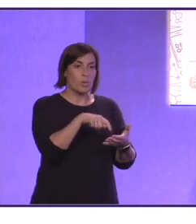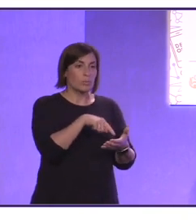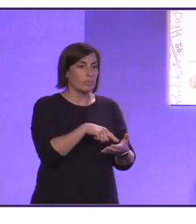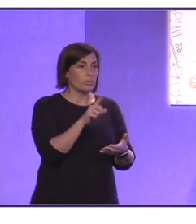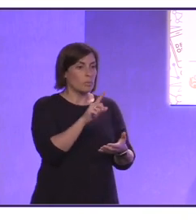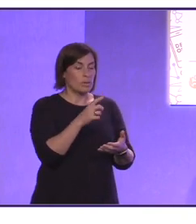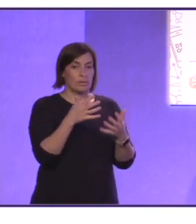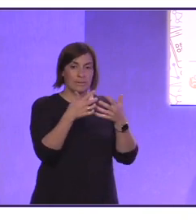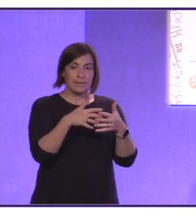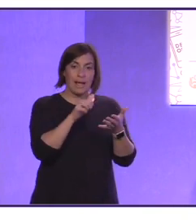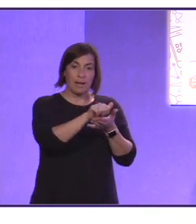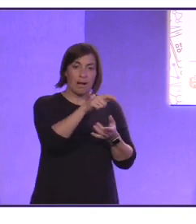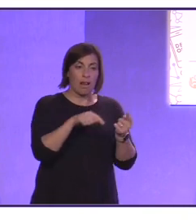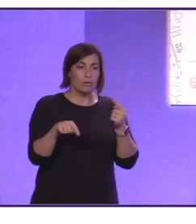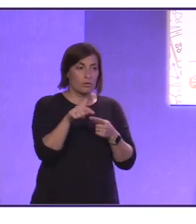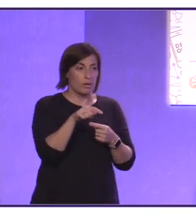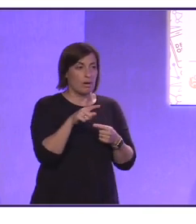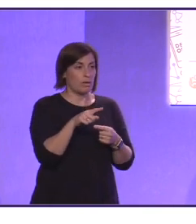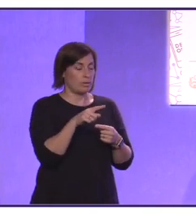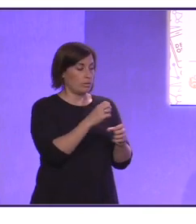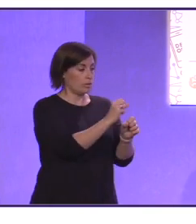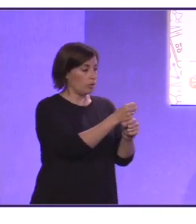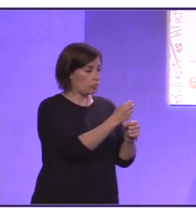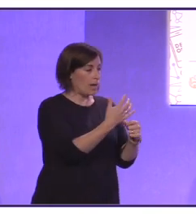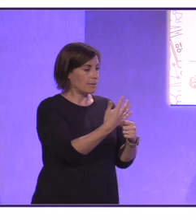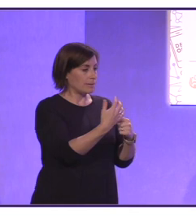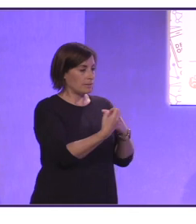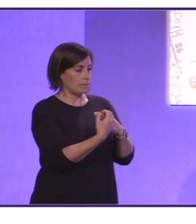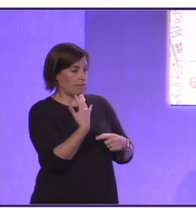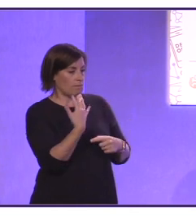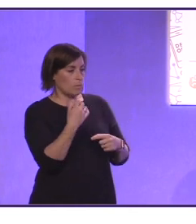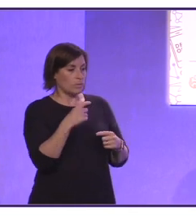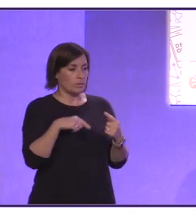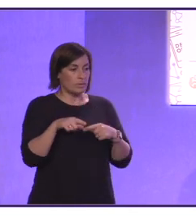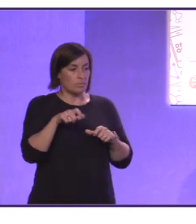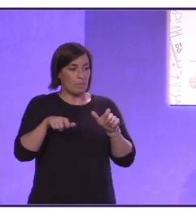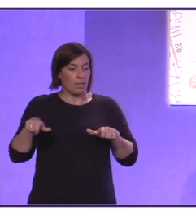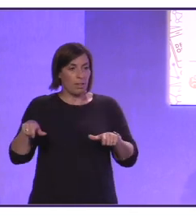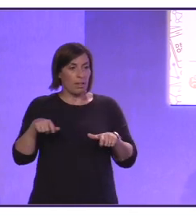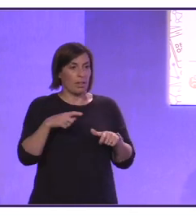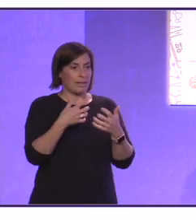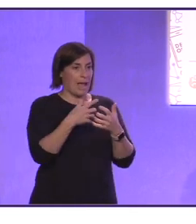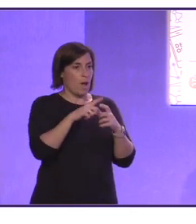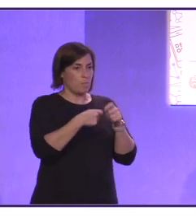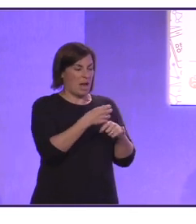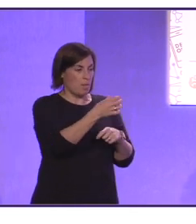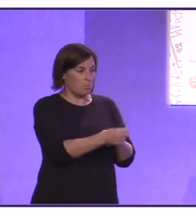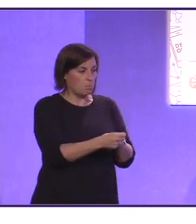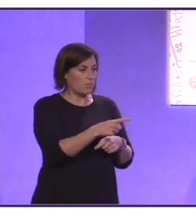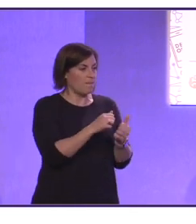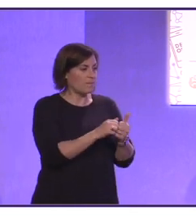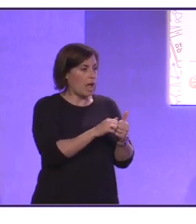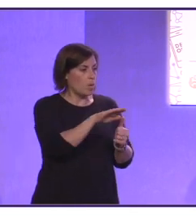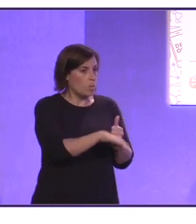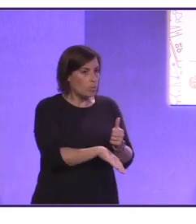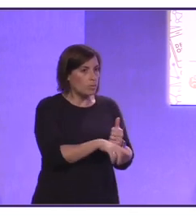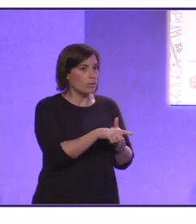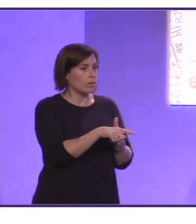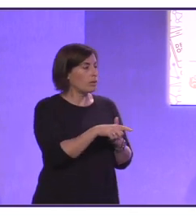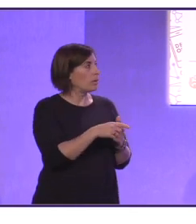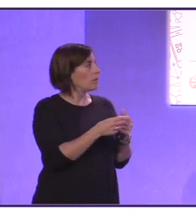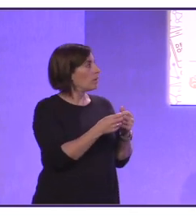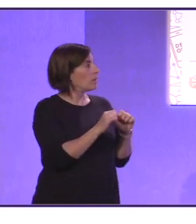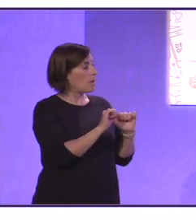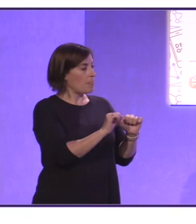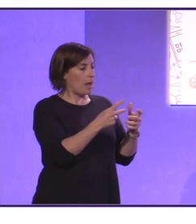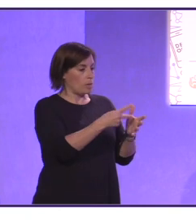might be experiencing when it embodies that, how it treats people and demeaning and devaluing, how priorities are set within the